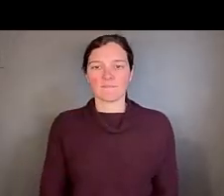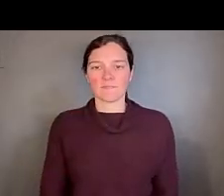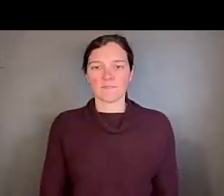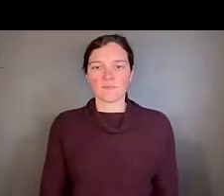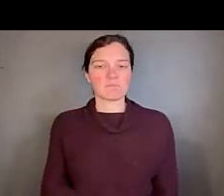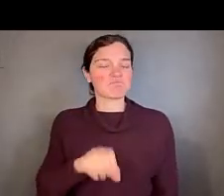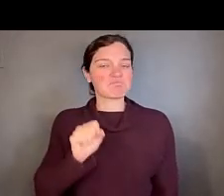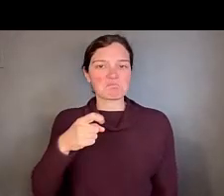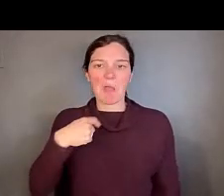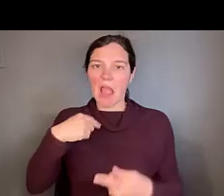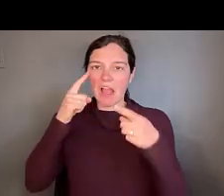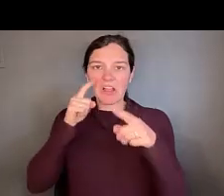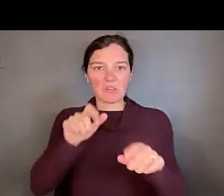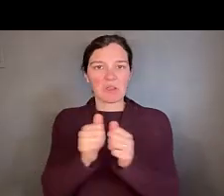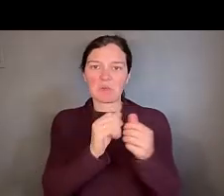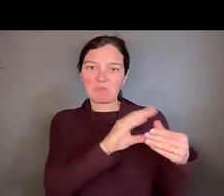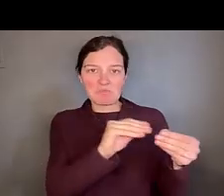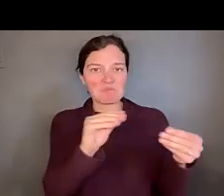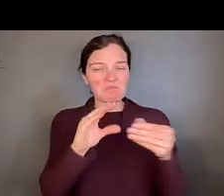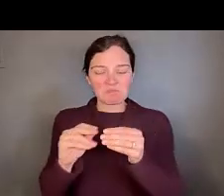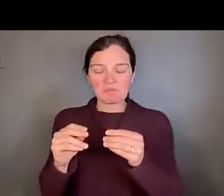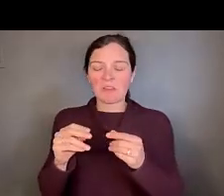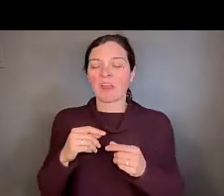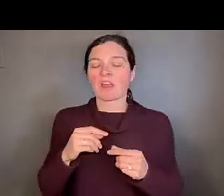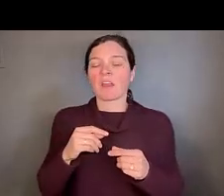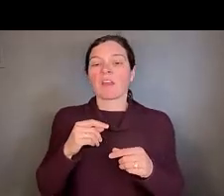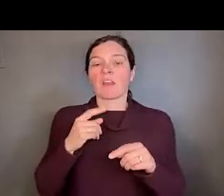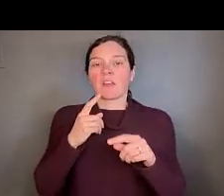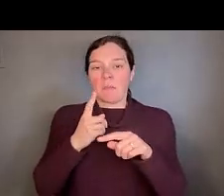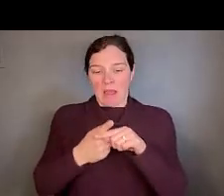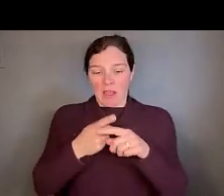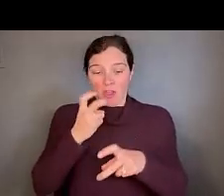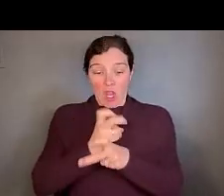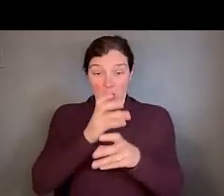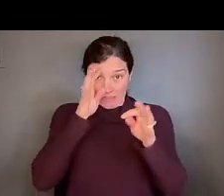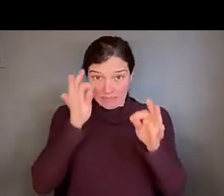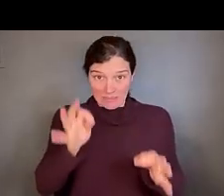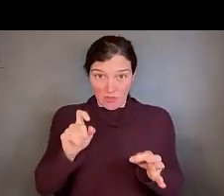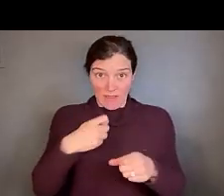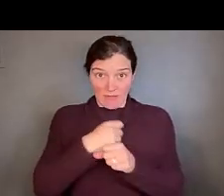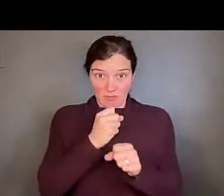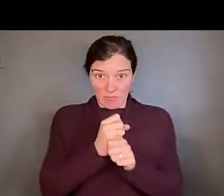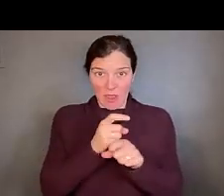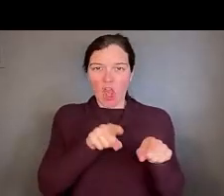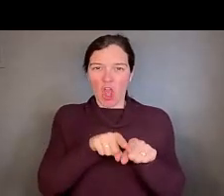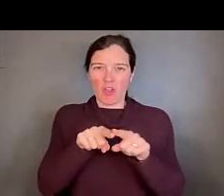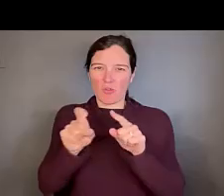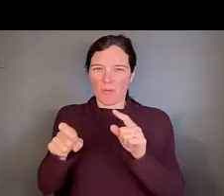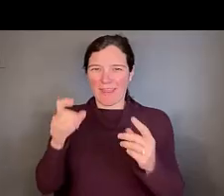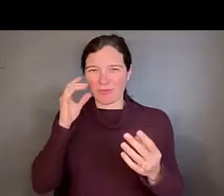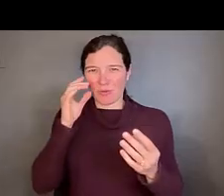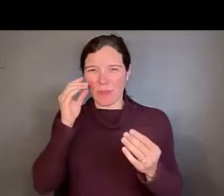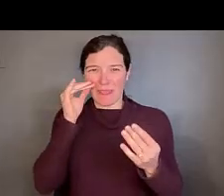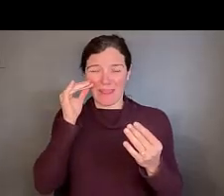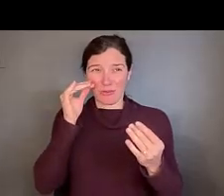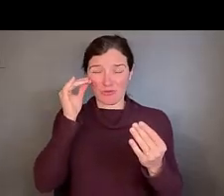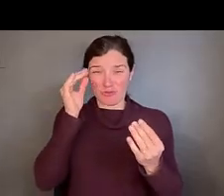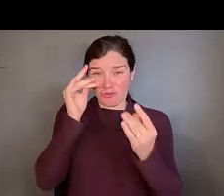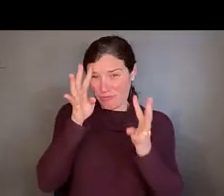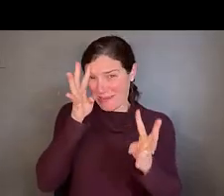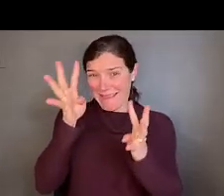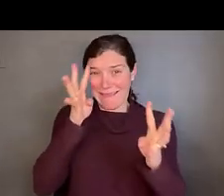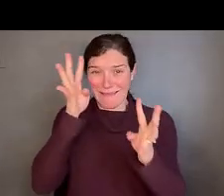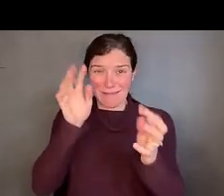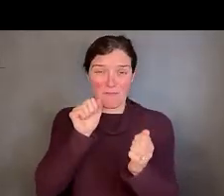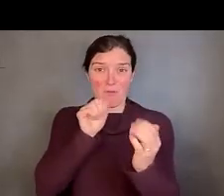everything. I think in addition to the hard decisions we're going to have to make, we also have to be thinking as creatively as we ever